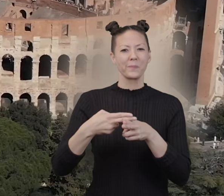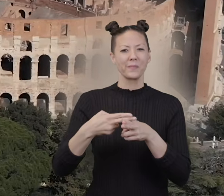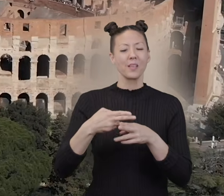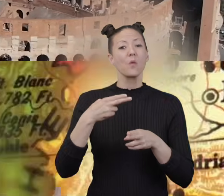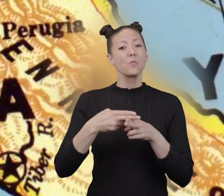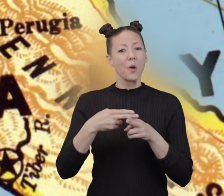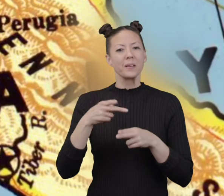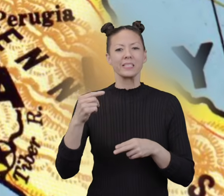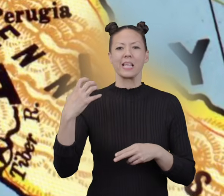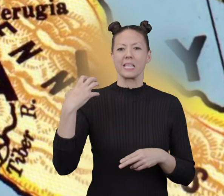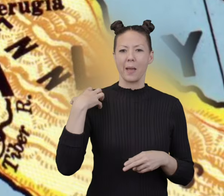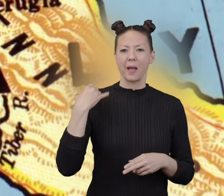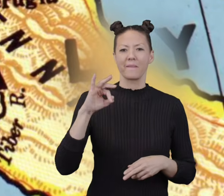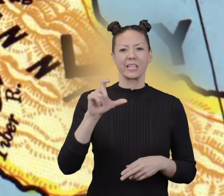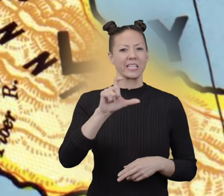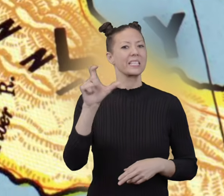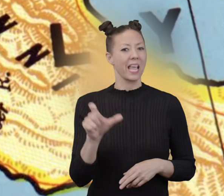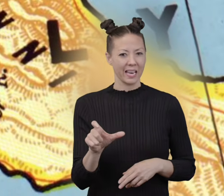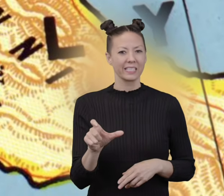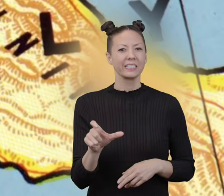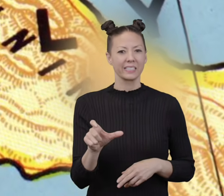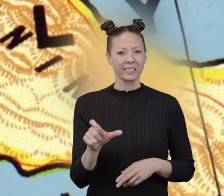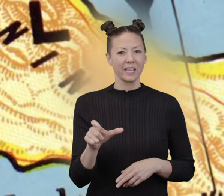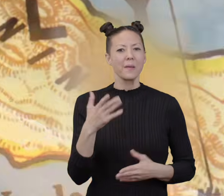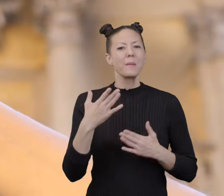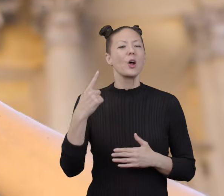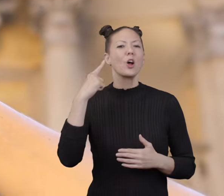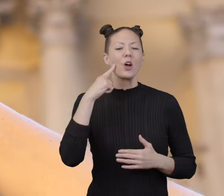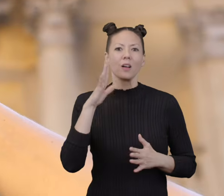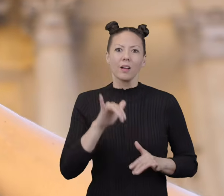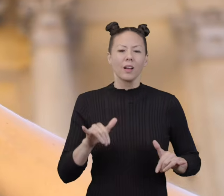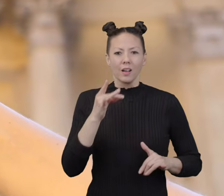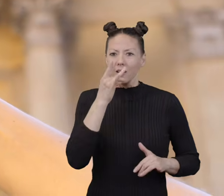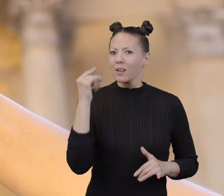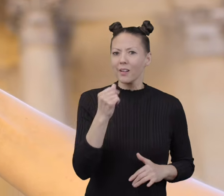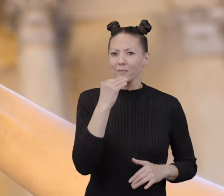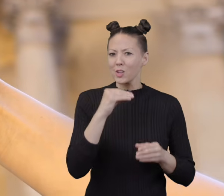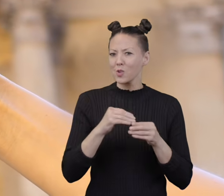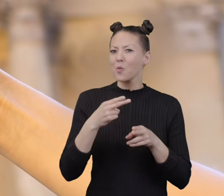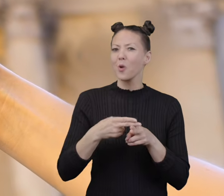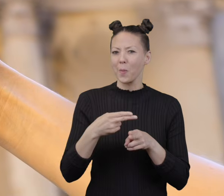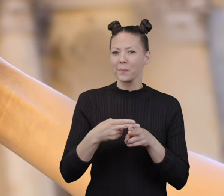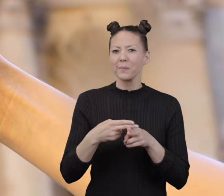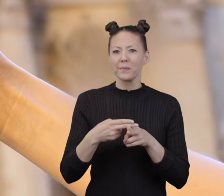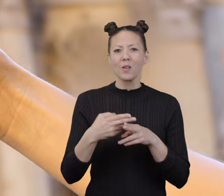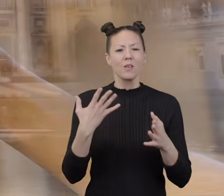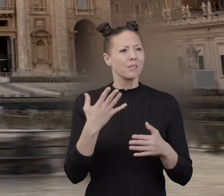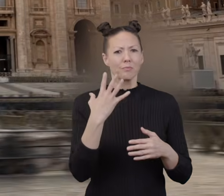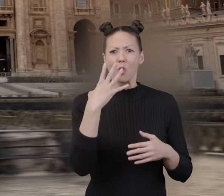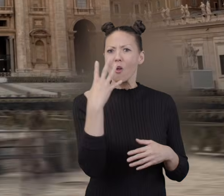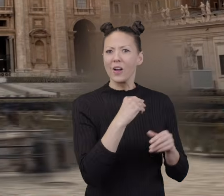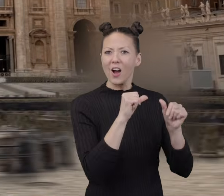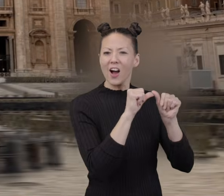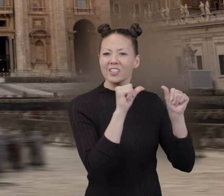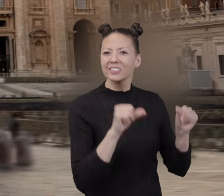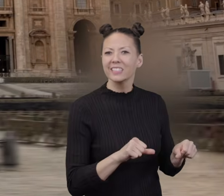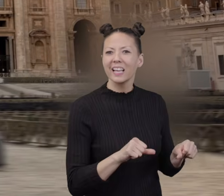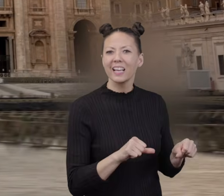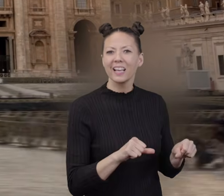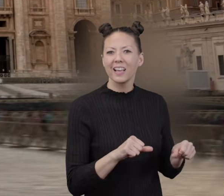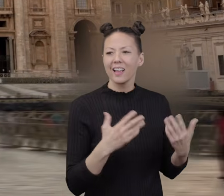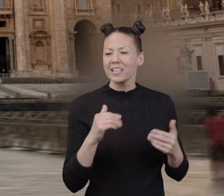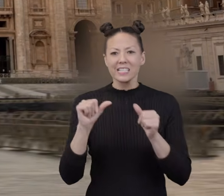Rome. Rome is the capital of Italy. Maybe you've heard of all the yummy food in Rome, or about some of the